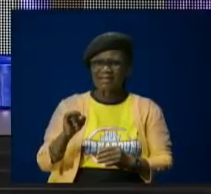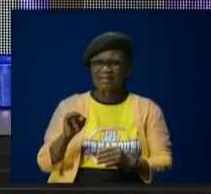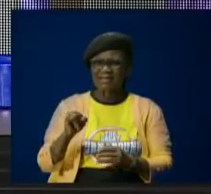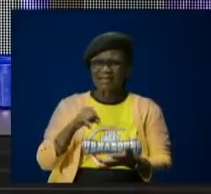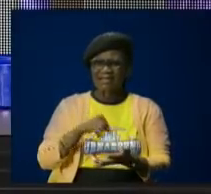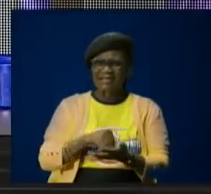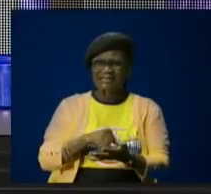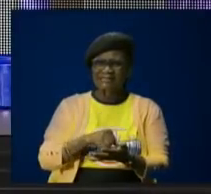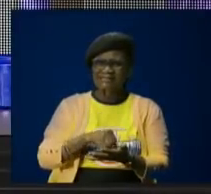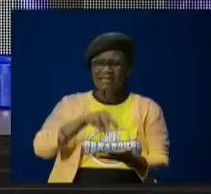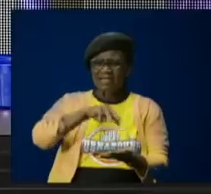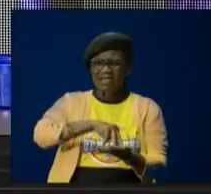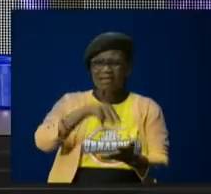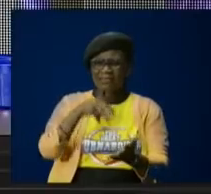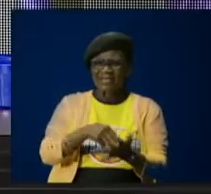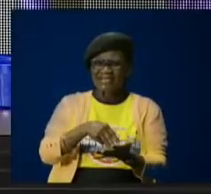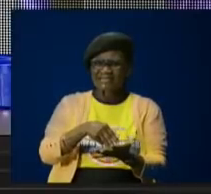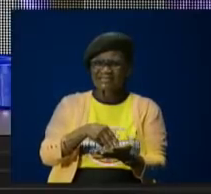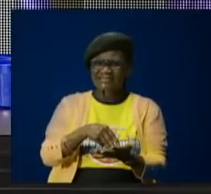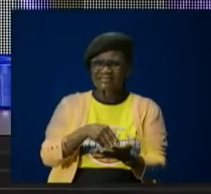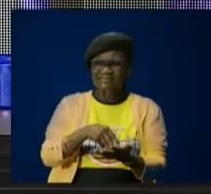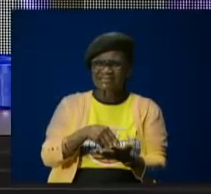It means